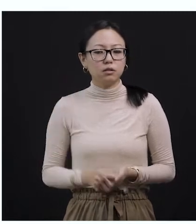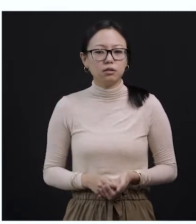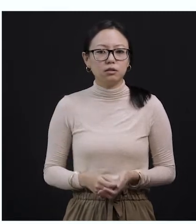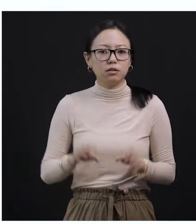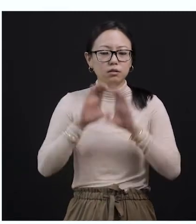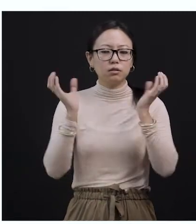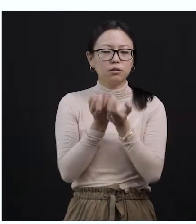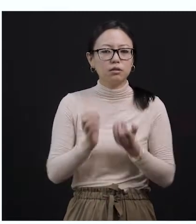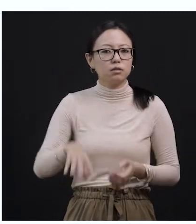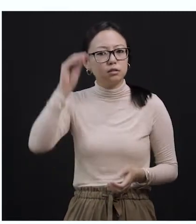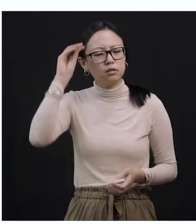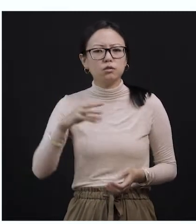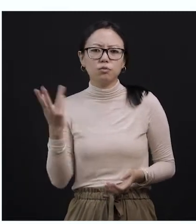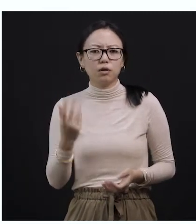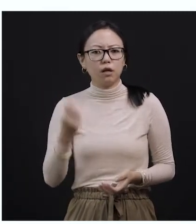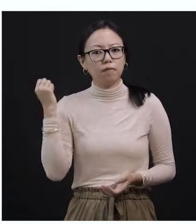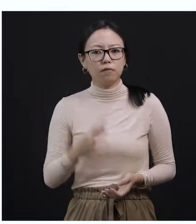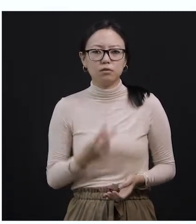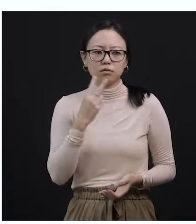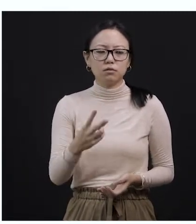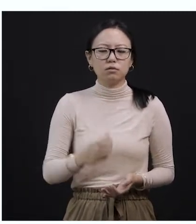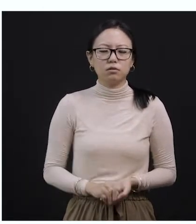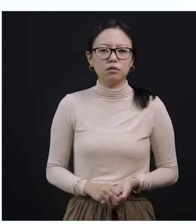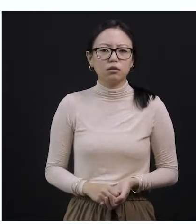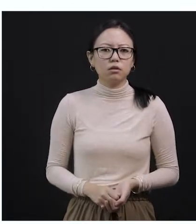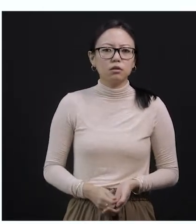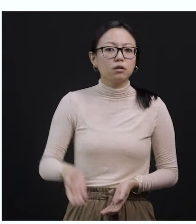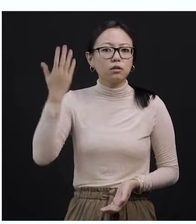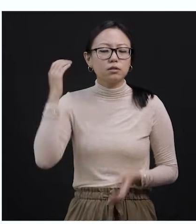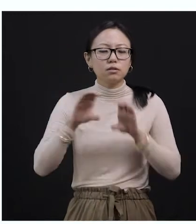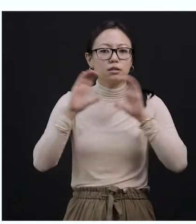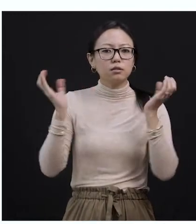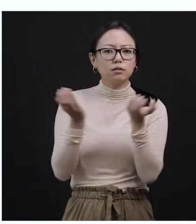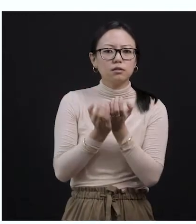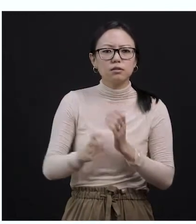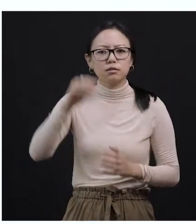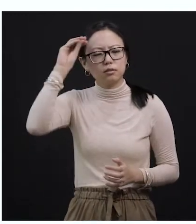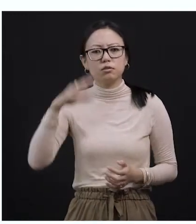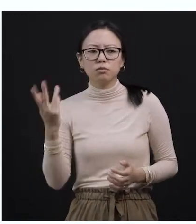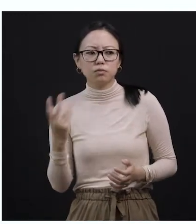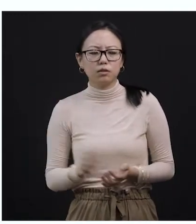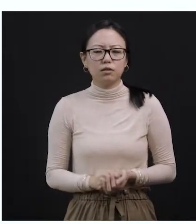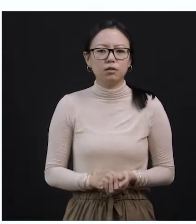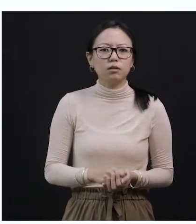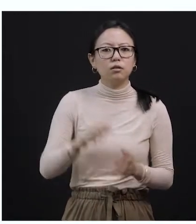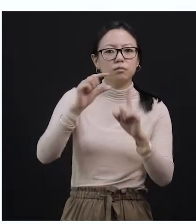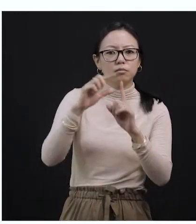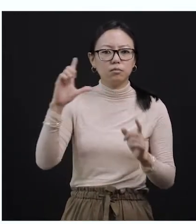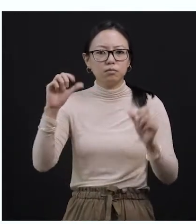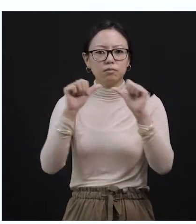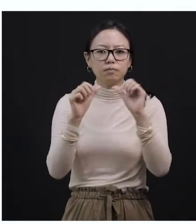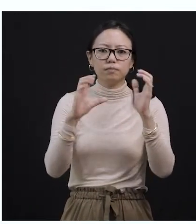in the previous class. In the previous class, we learned about place value. So as we have